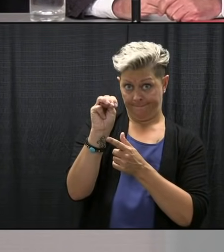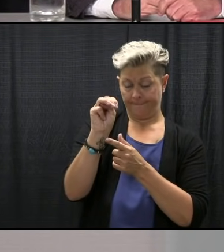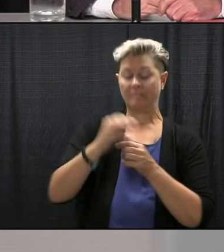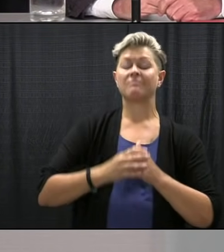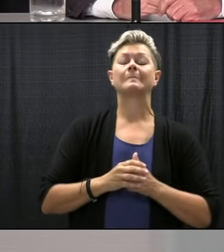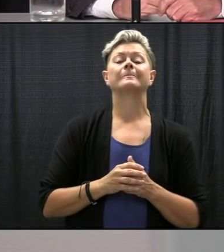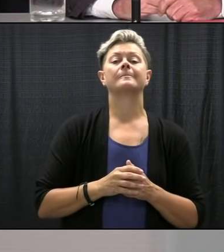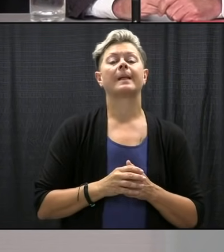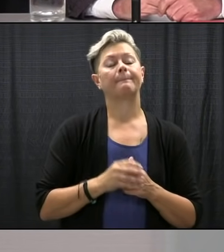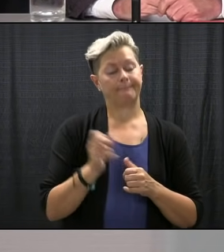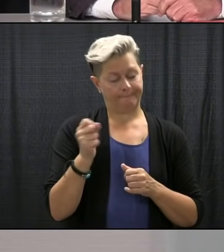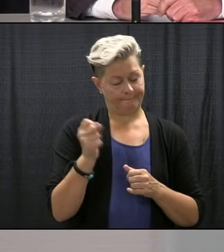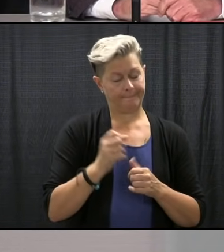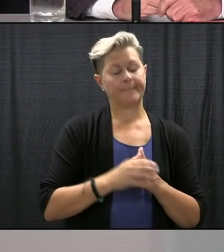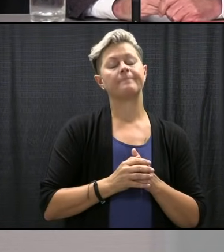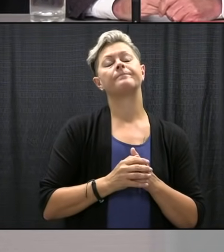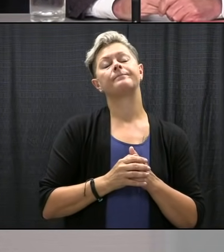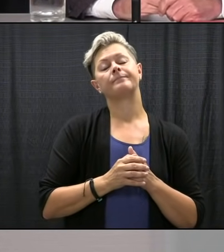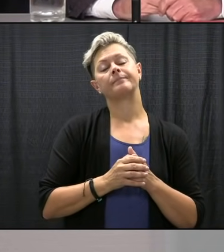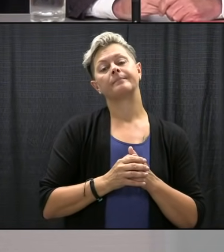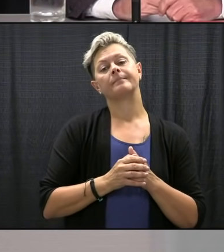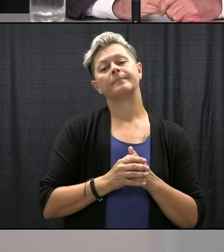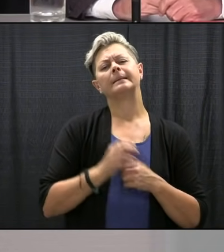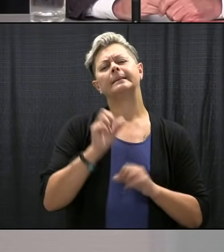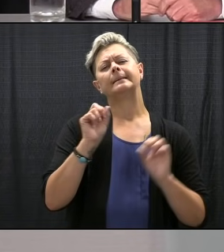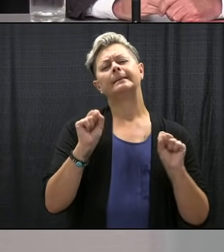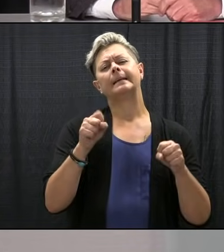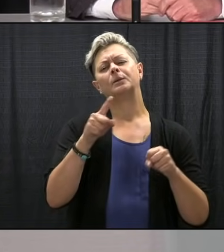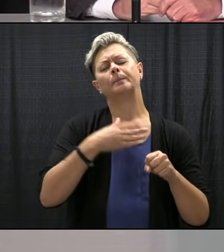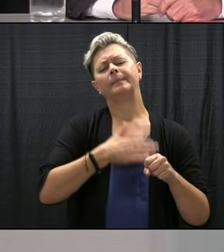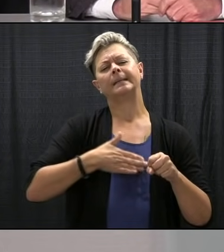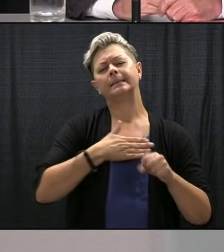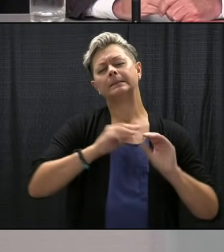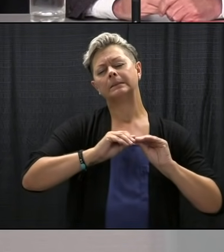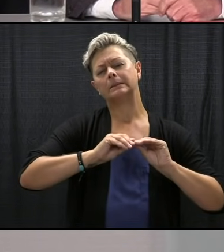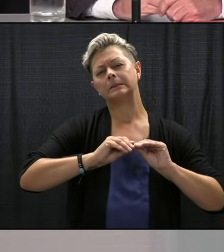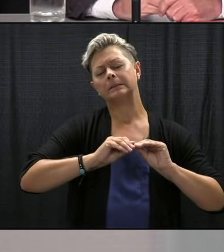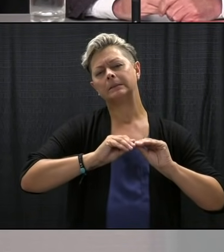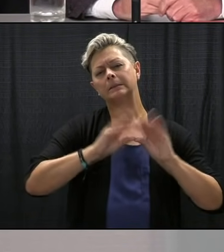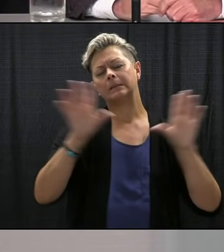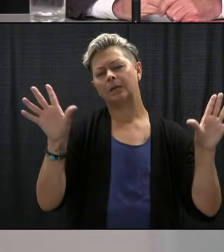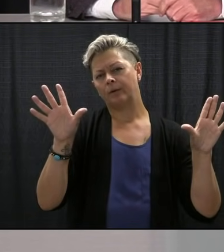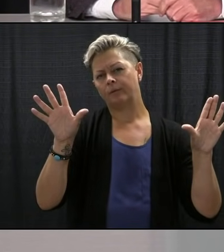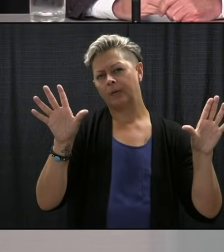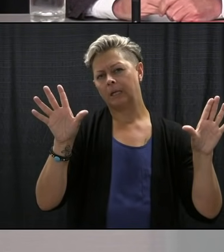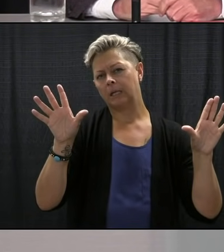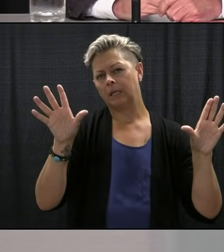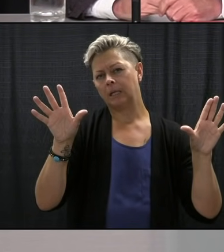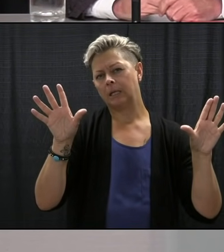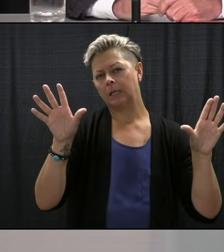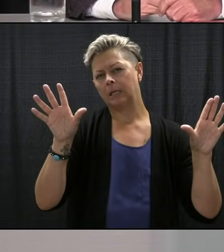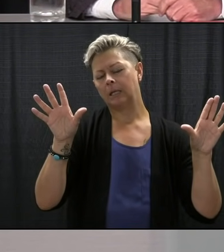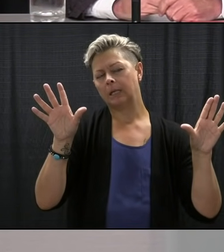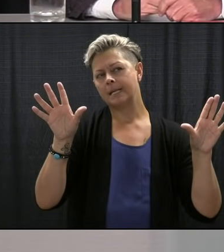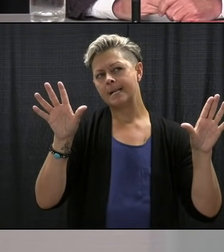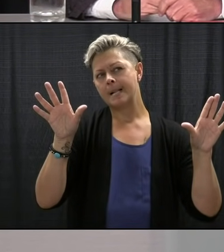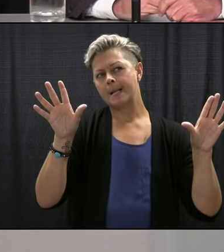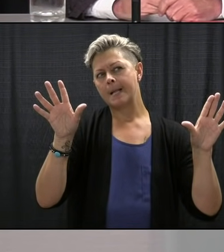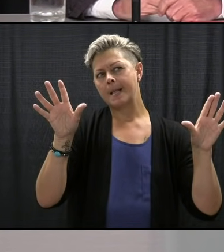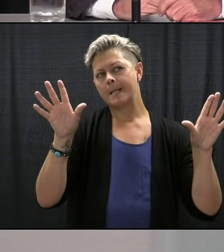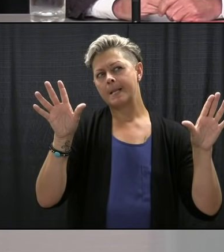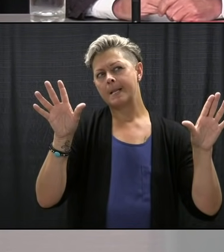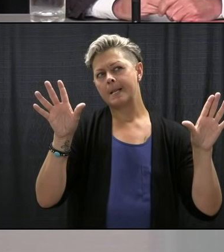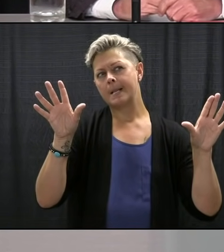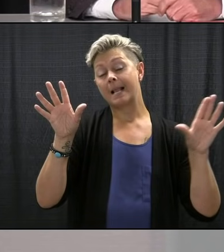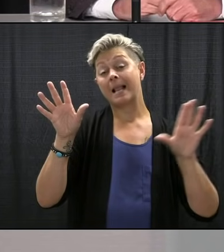Yes, sorry. Just one quick one. Can you clarify again under what circumstances a